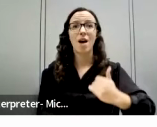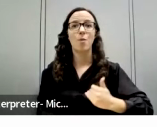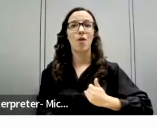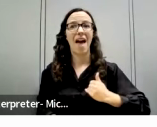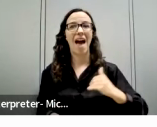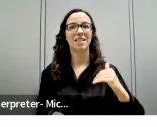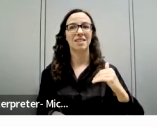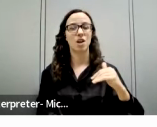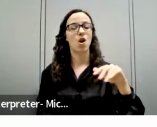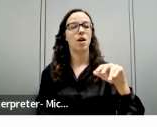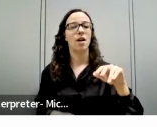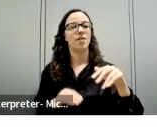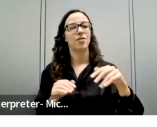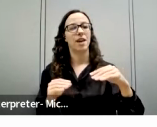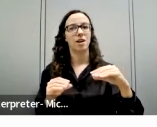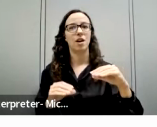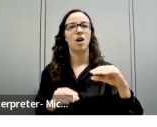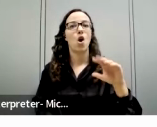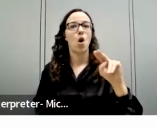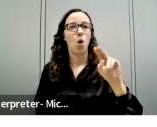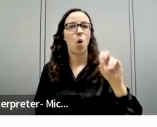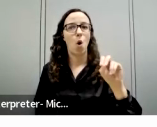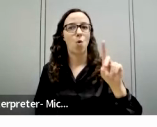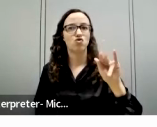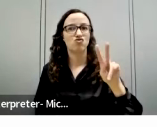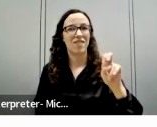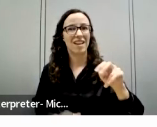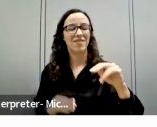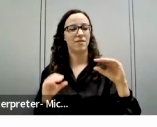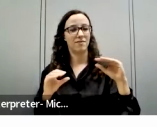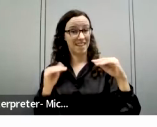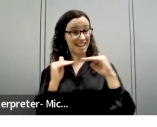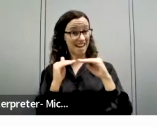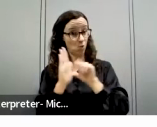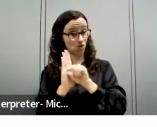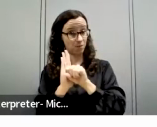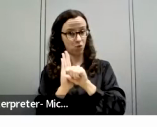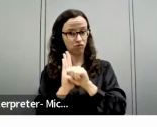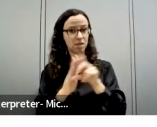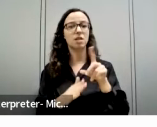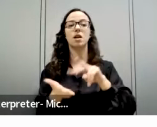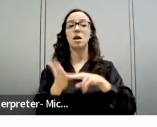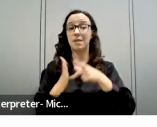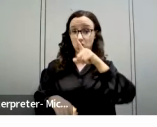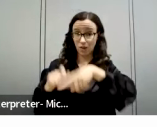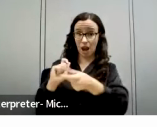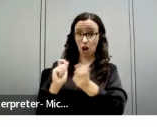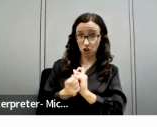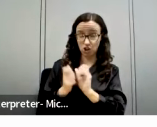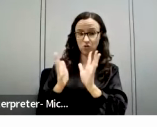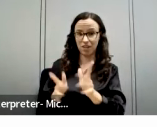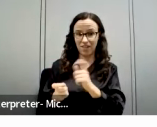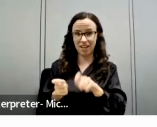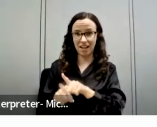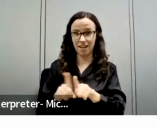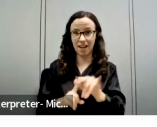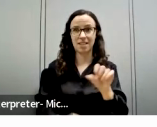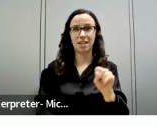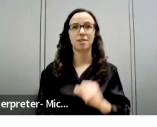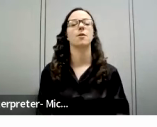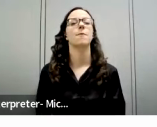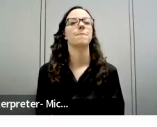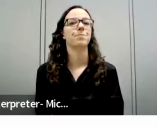derivative element on it, and that is fine because you're not editing it. You're leaving it as is. You might add